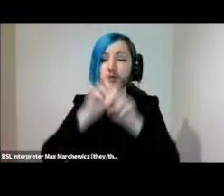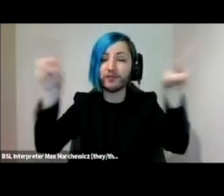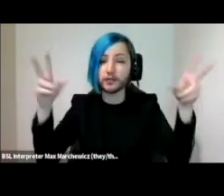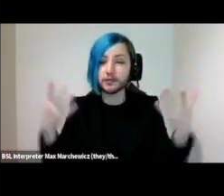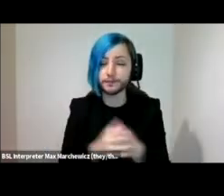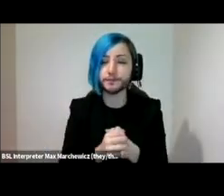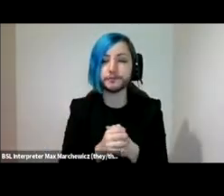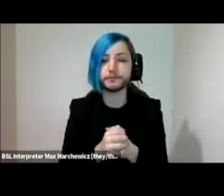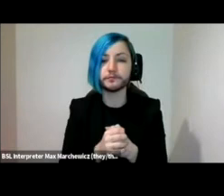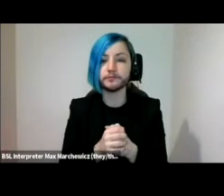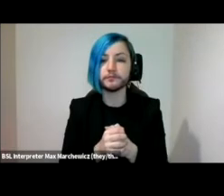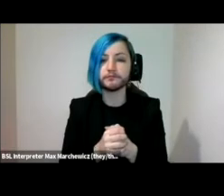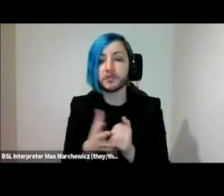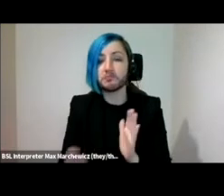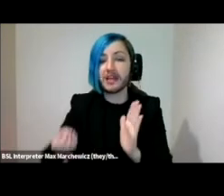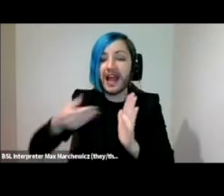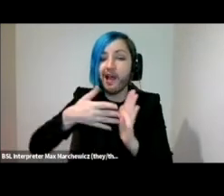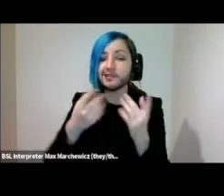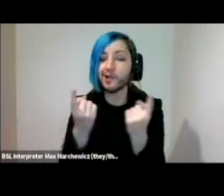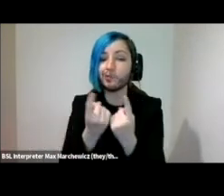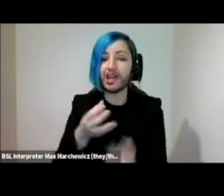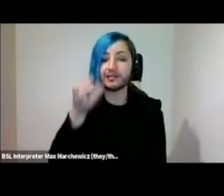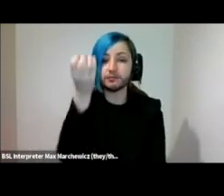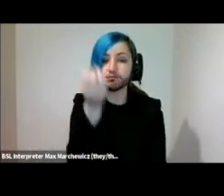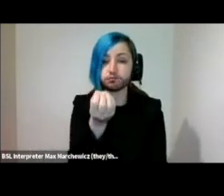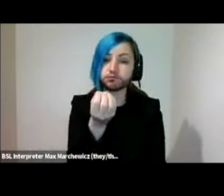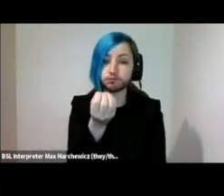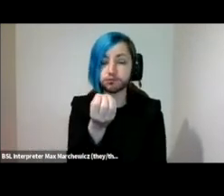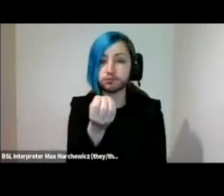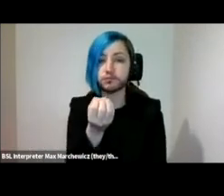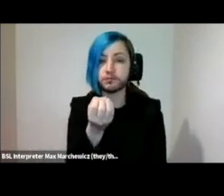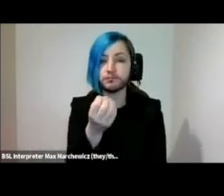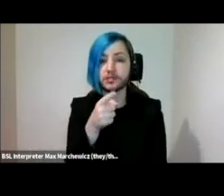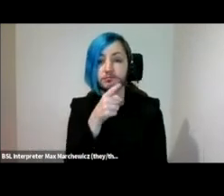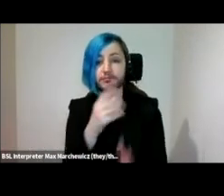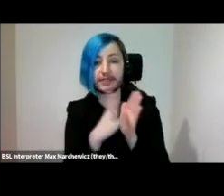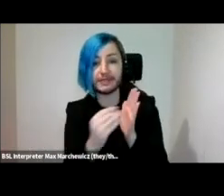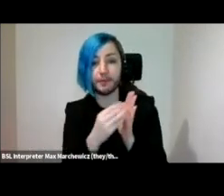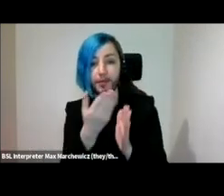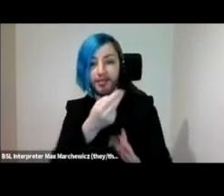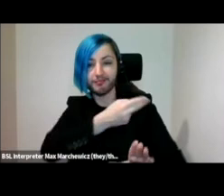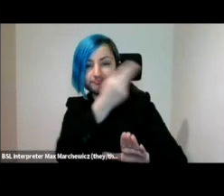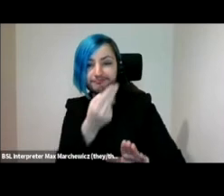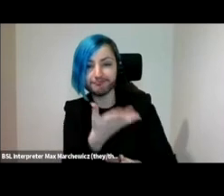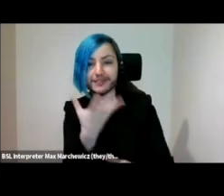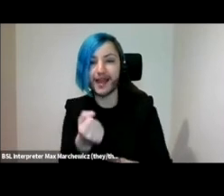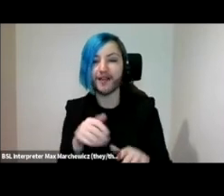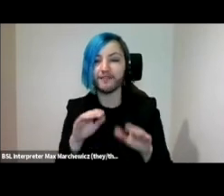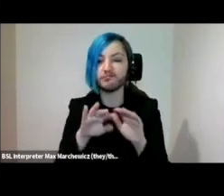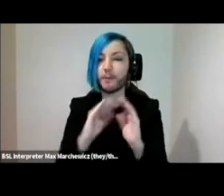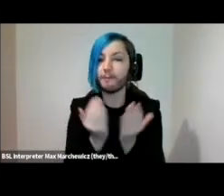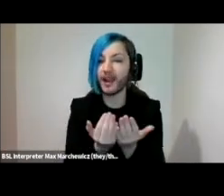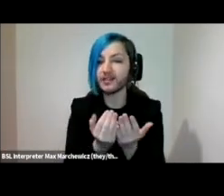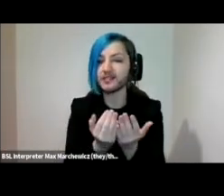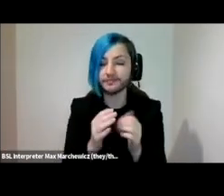come along and we add an object to our universe. In this case, in our cartoon here, we add a planet,